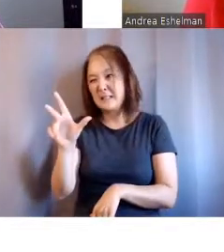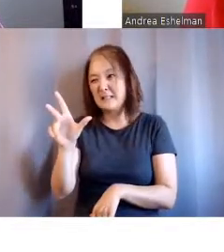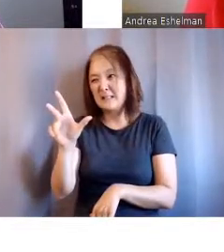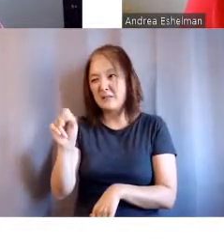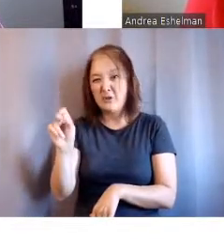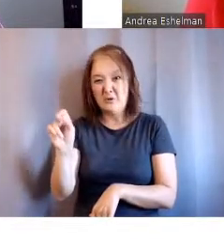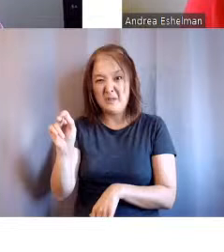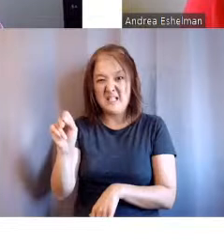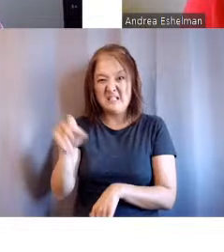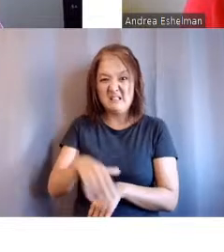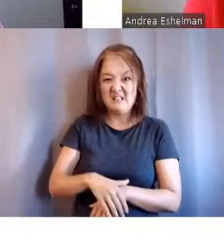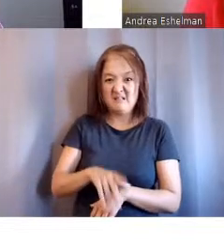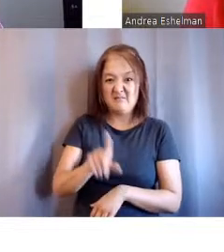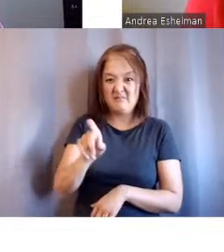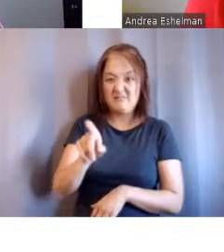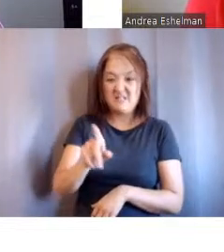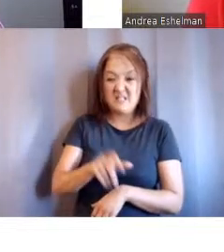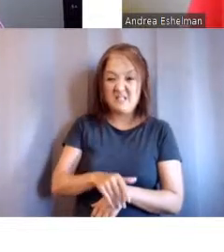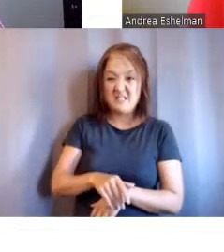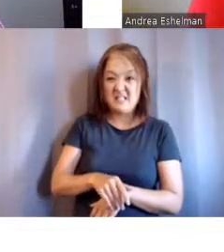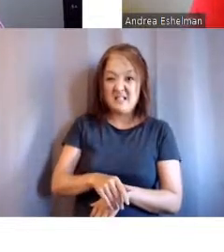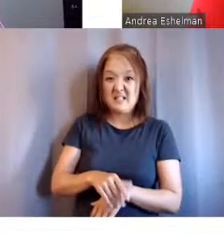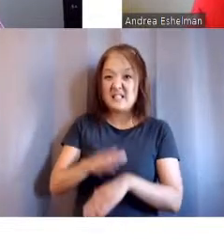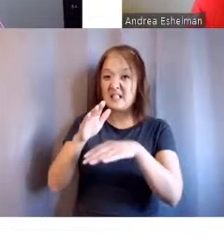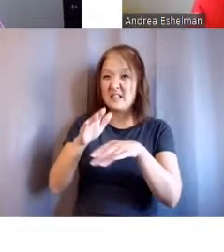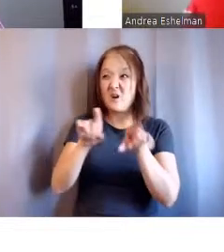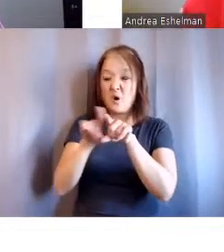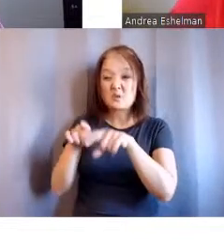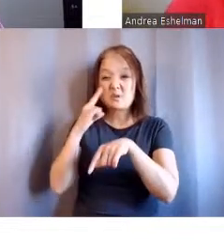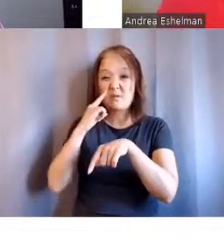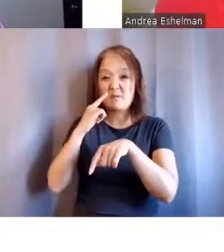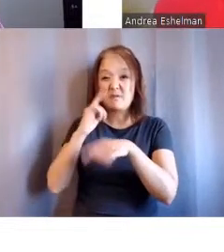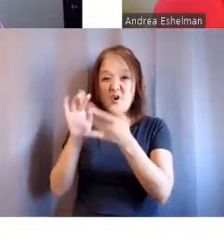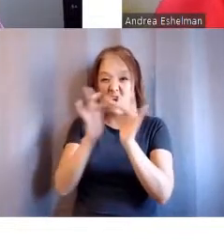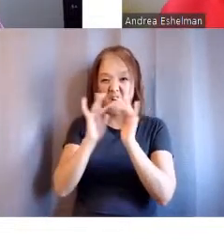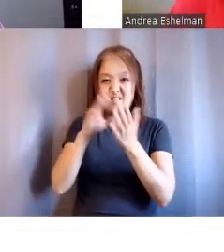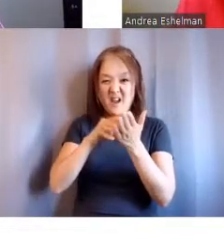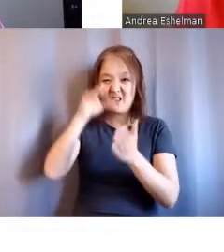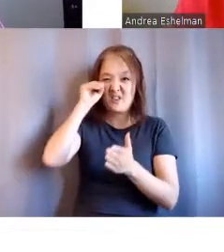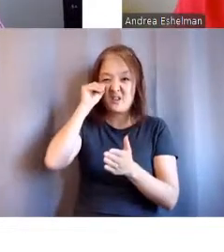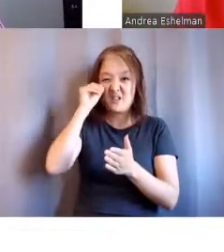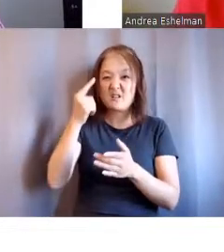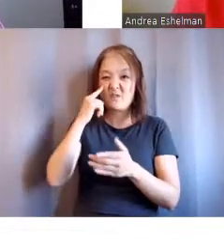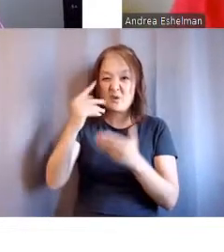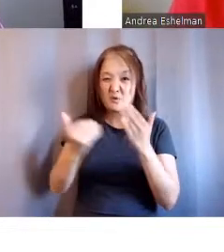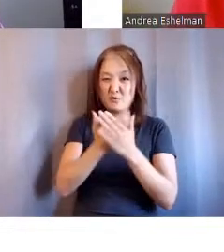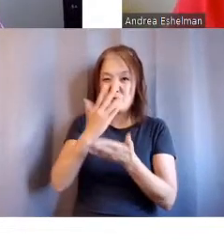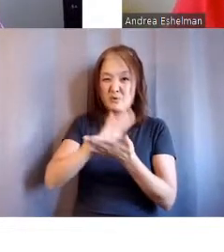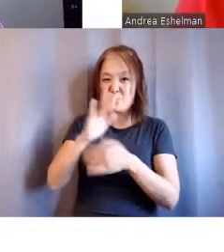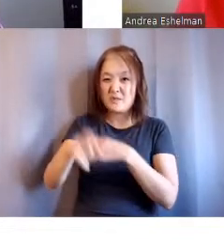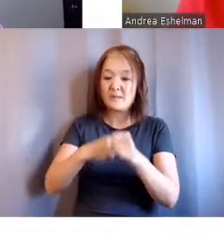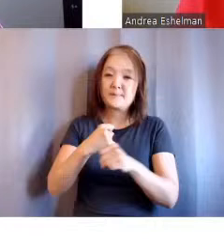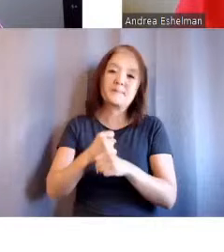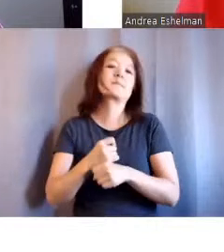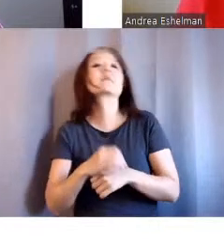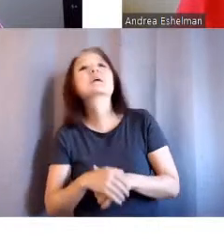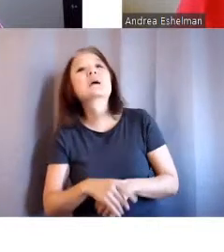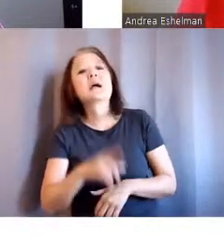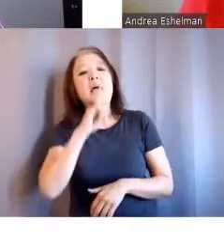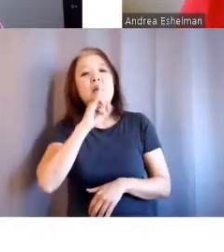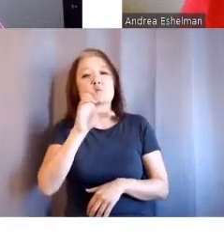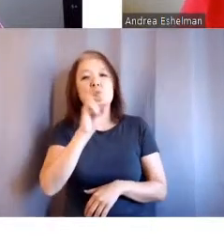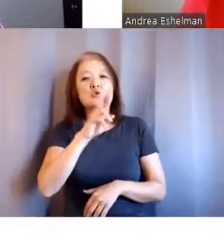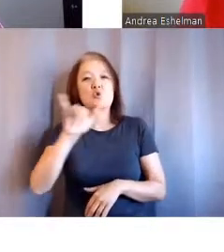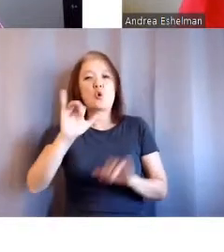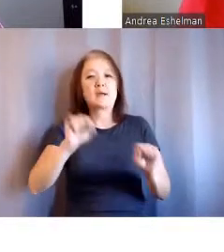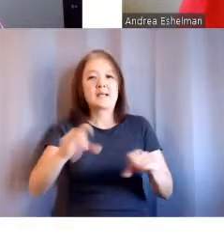30s for online learning in the coming school year? I think the one thing, and I'm sure Corey can add to this as well,